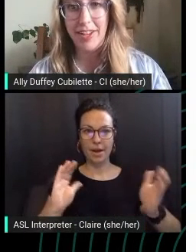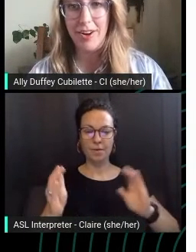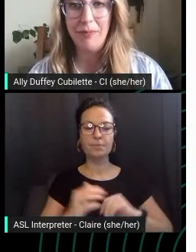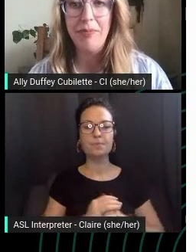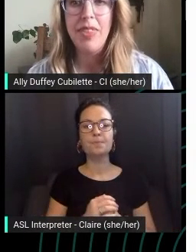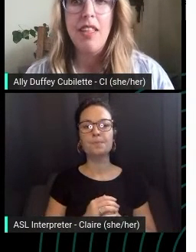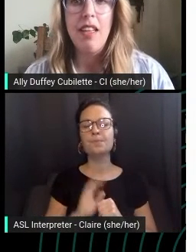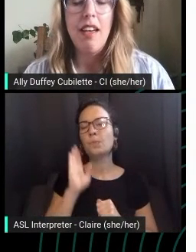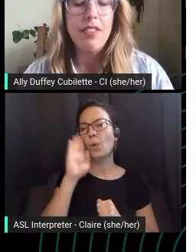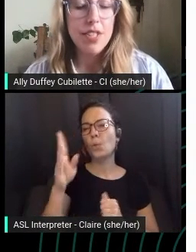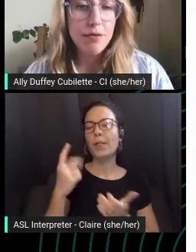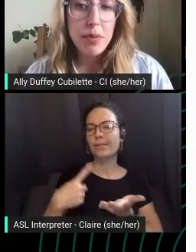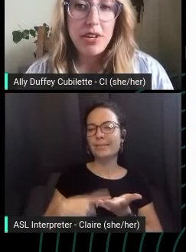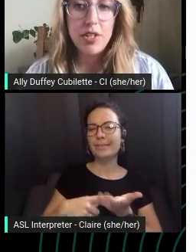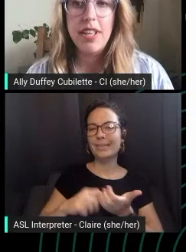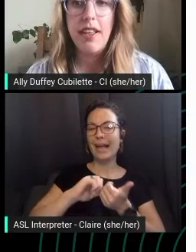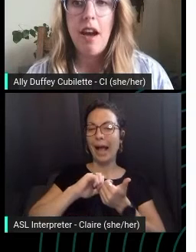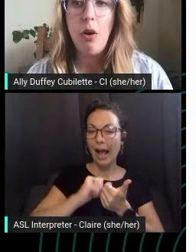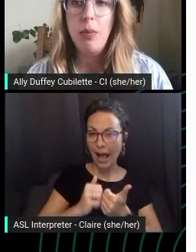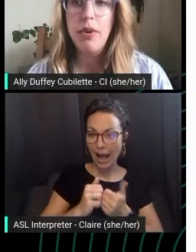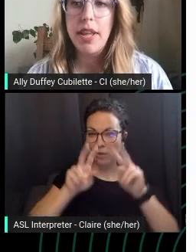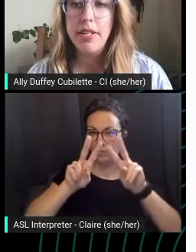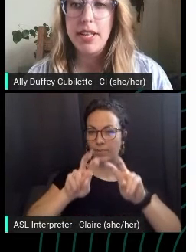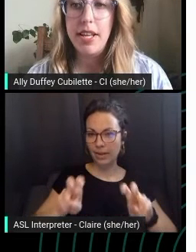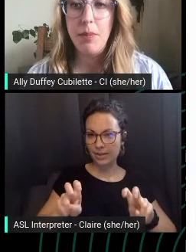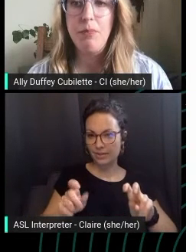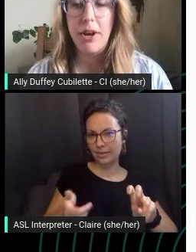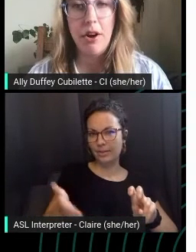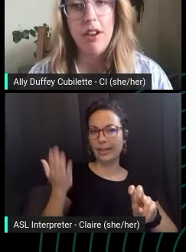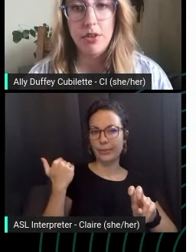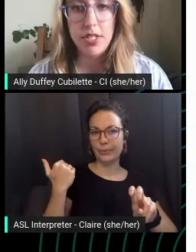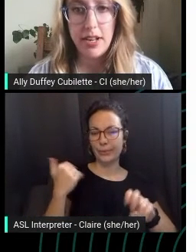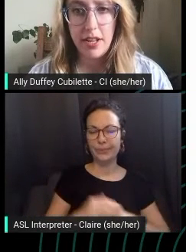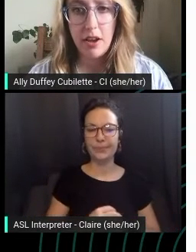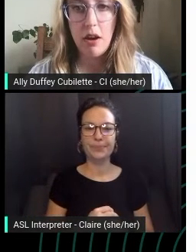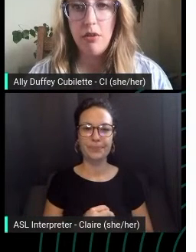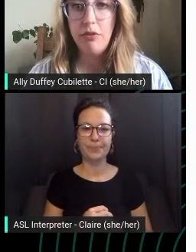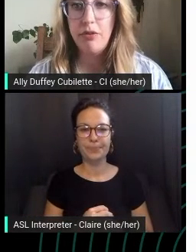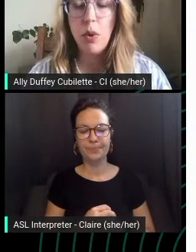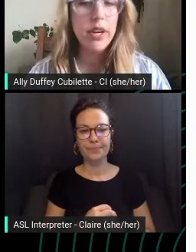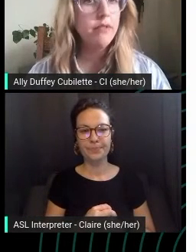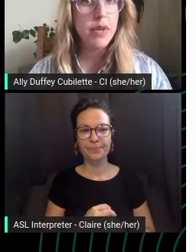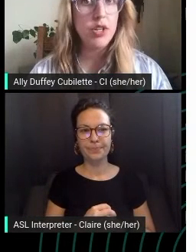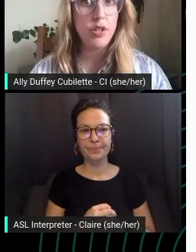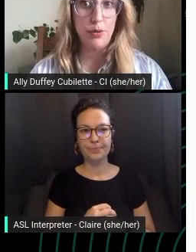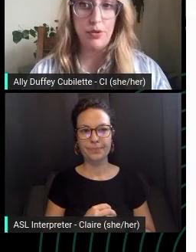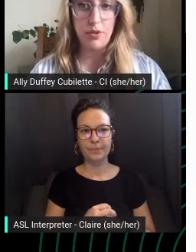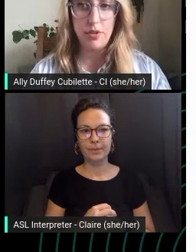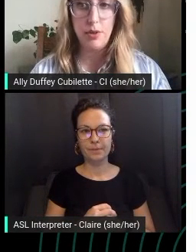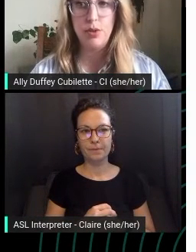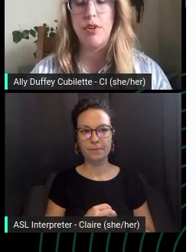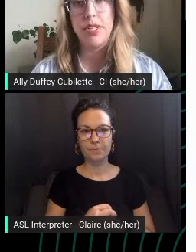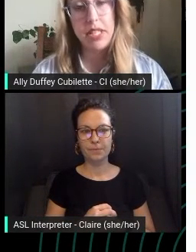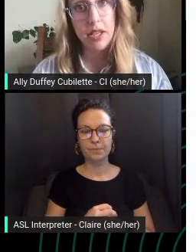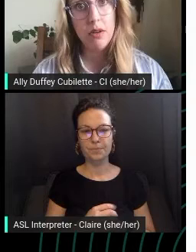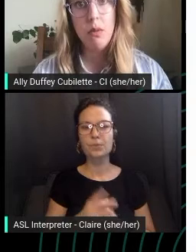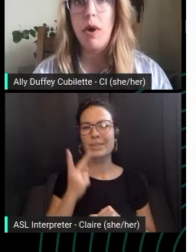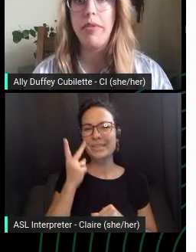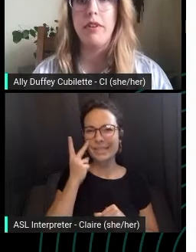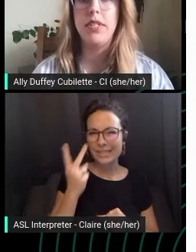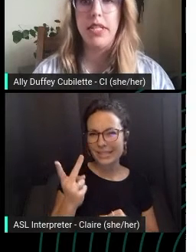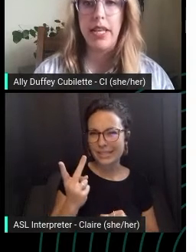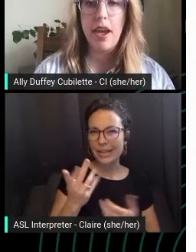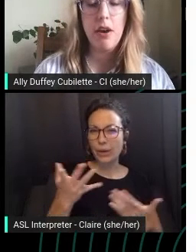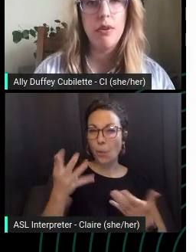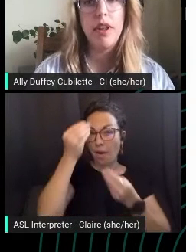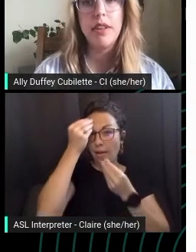little bit later. This information can help create a better understanding of what information users are seeing, what